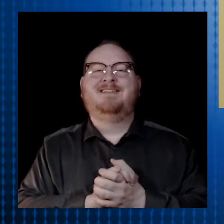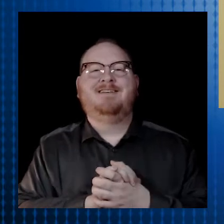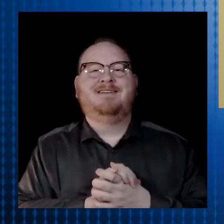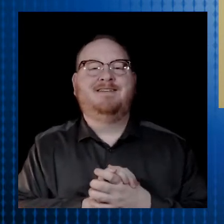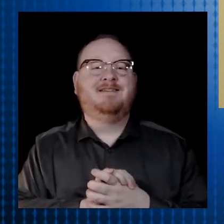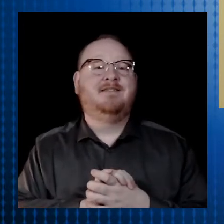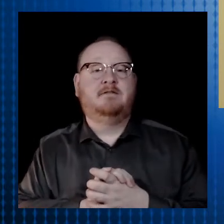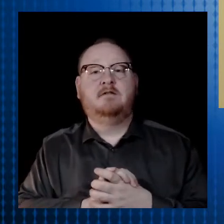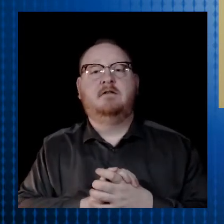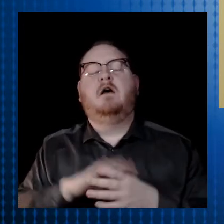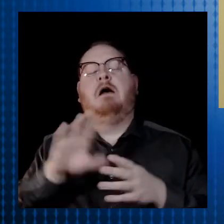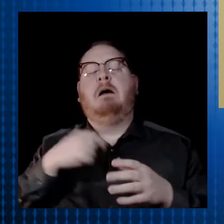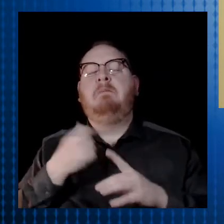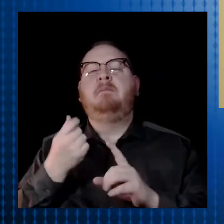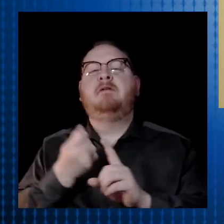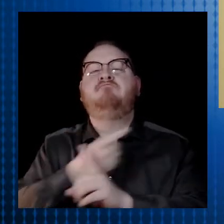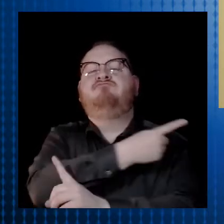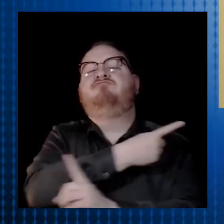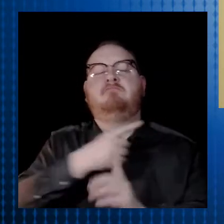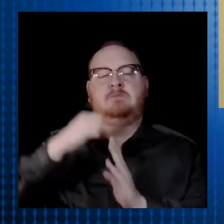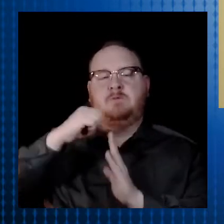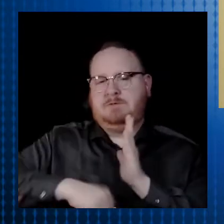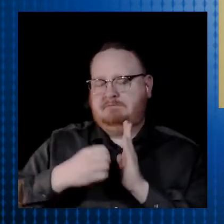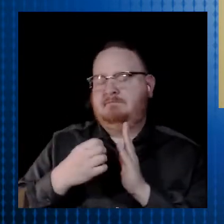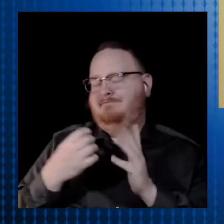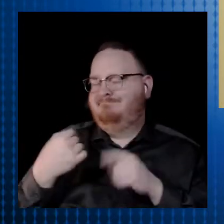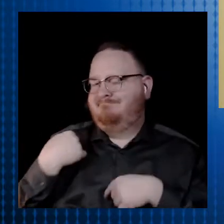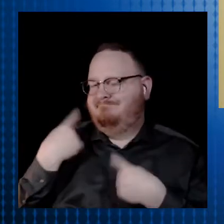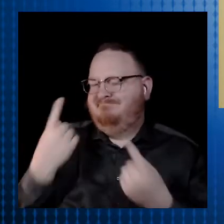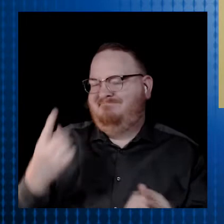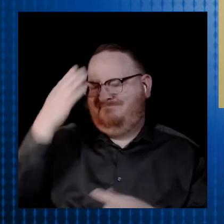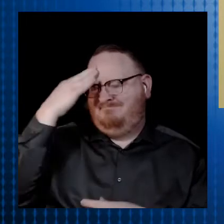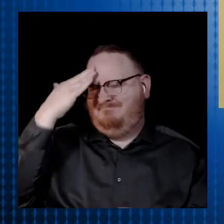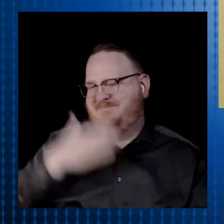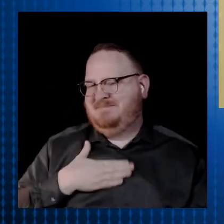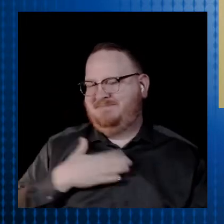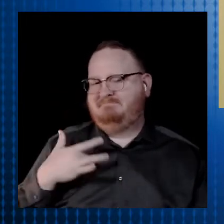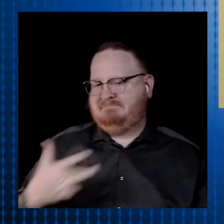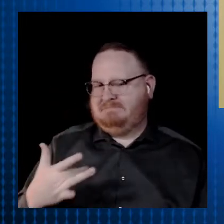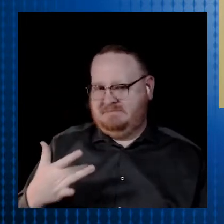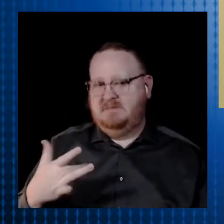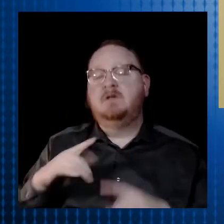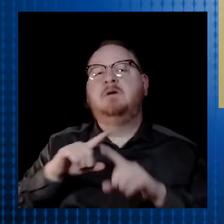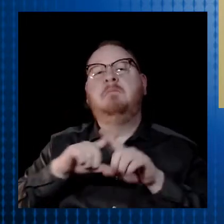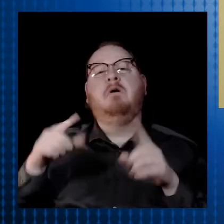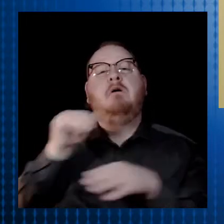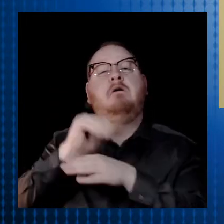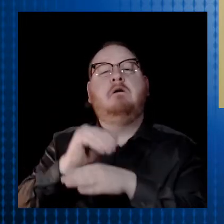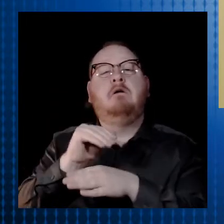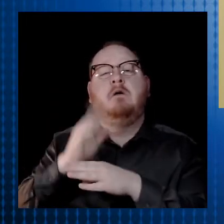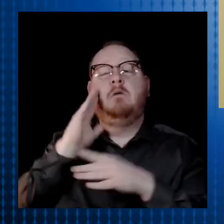I'm going to go off script a little bit. I'm known for doing that. But we're going to give 11 awards tonight.